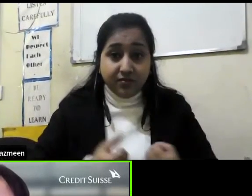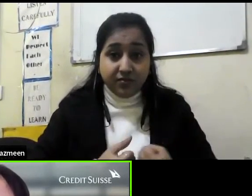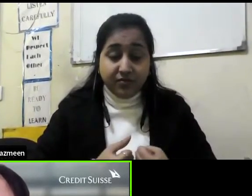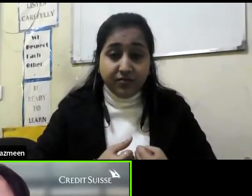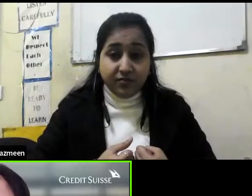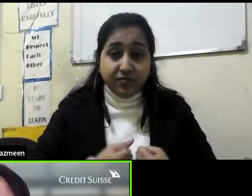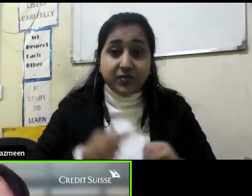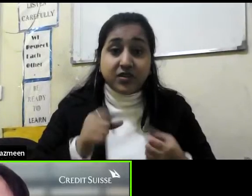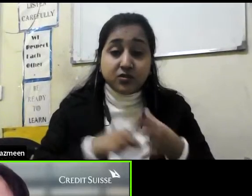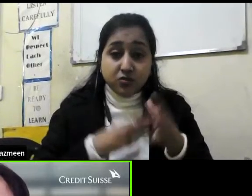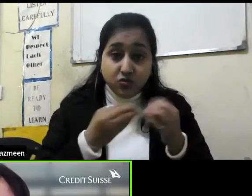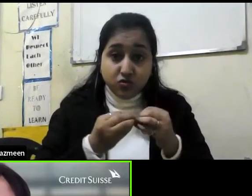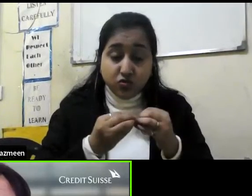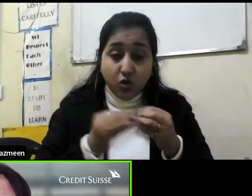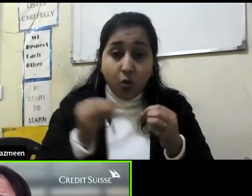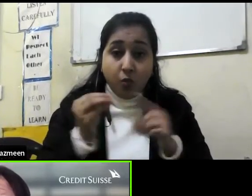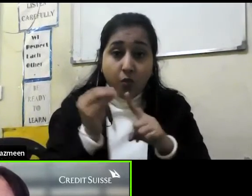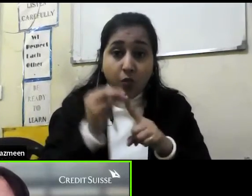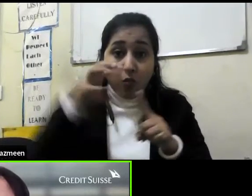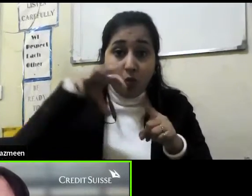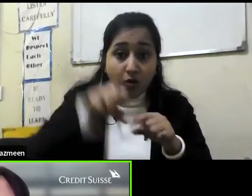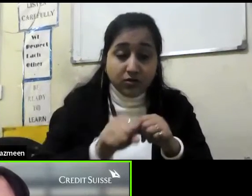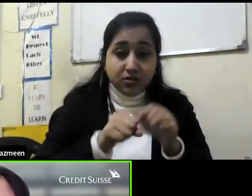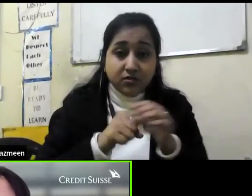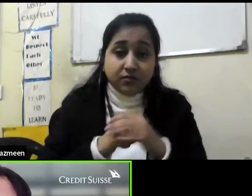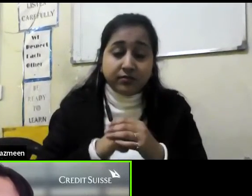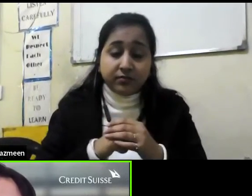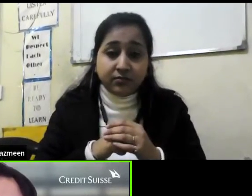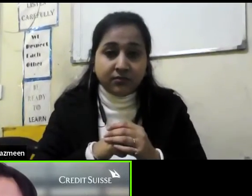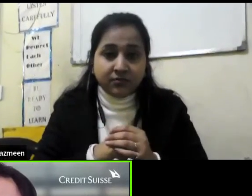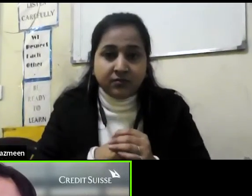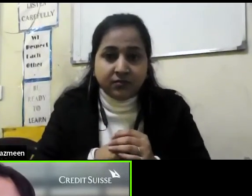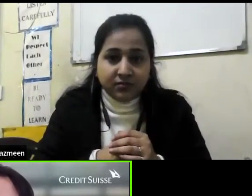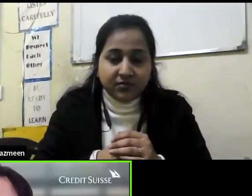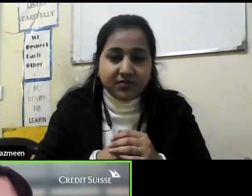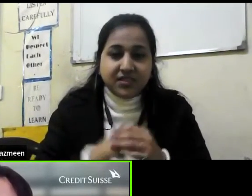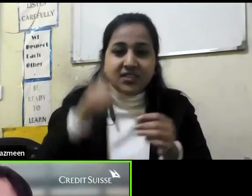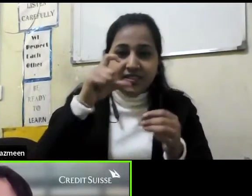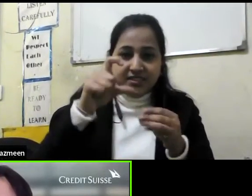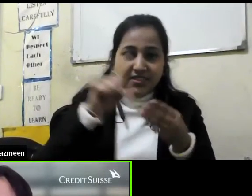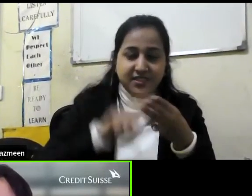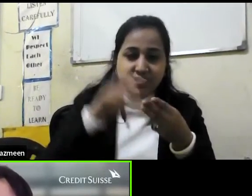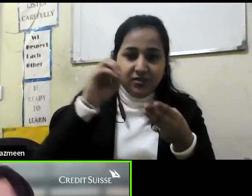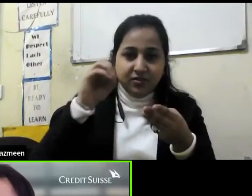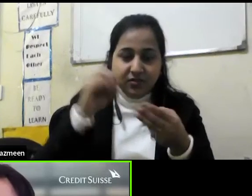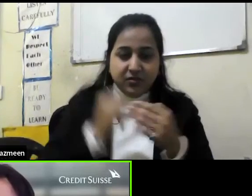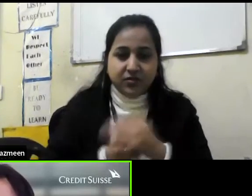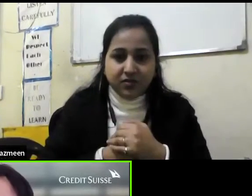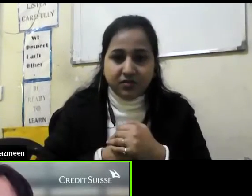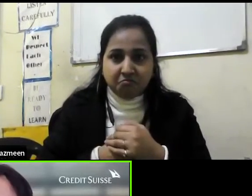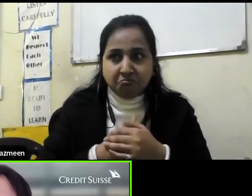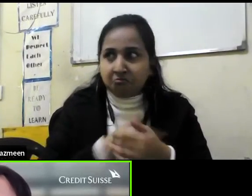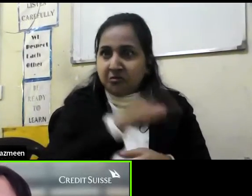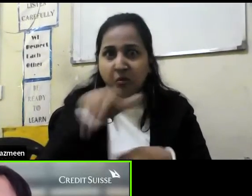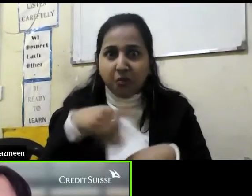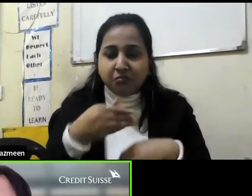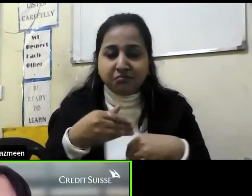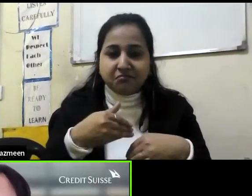employment opportunities that they deserve. So CEO is, of course, an aspiration for all of